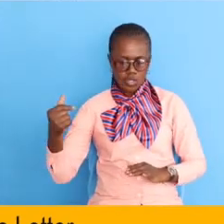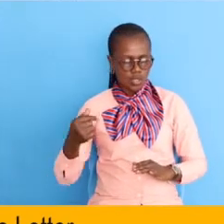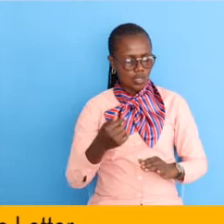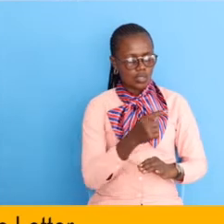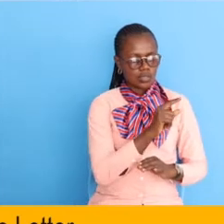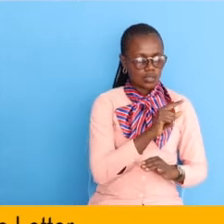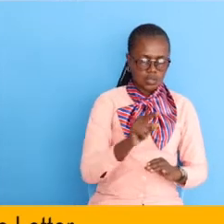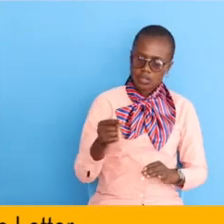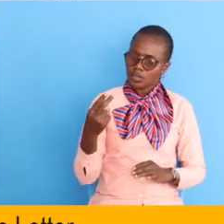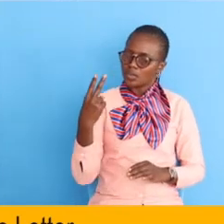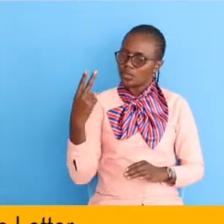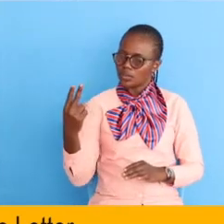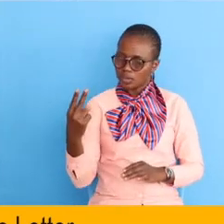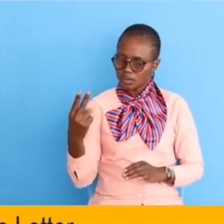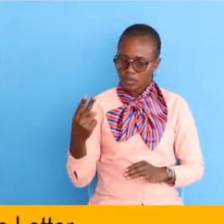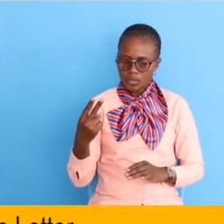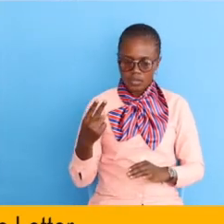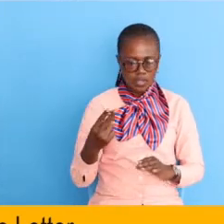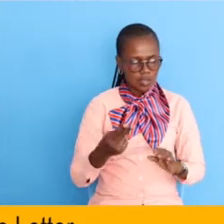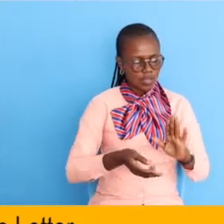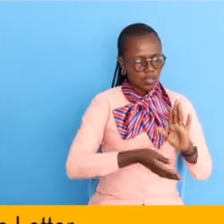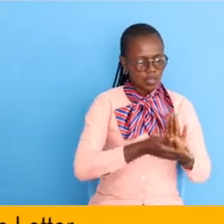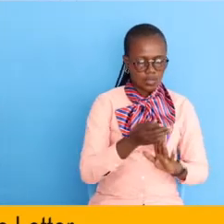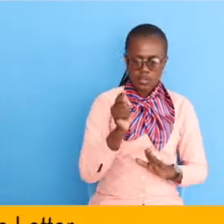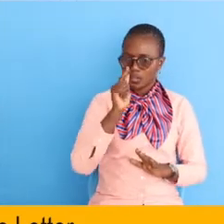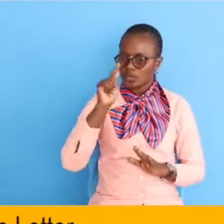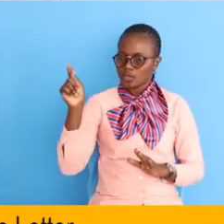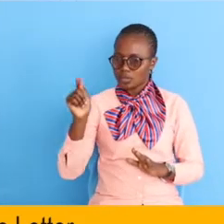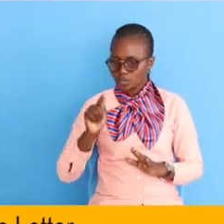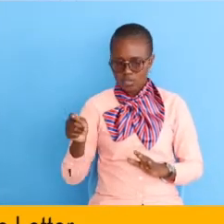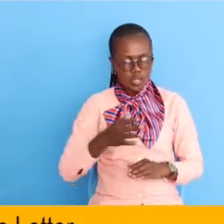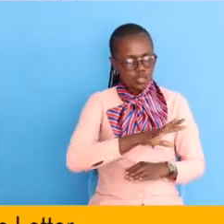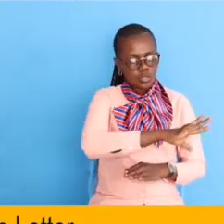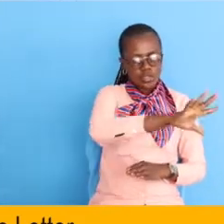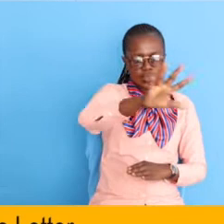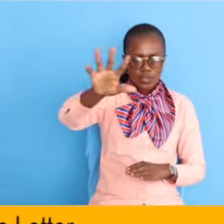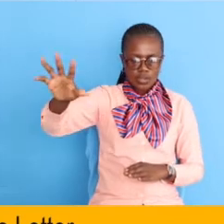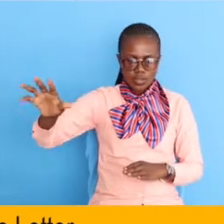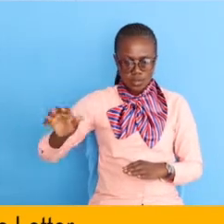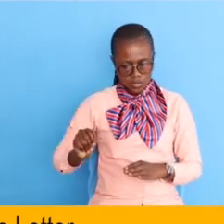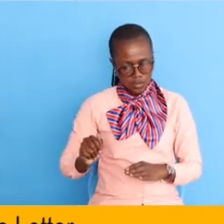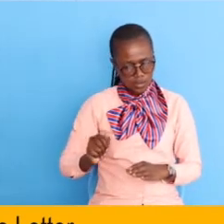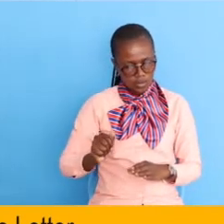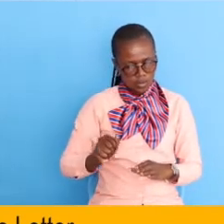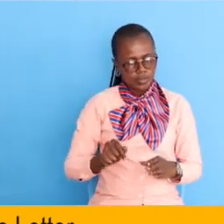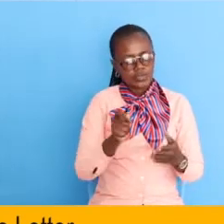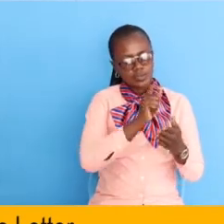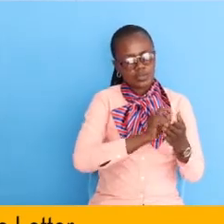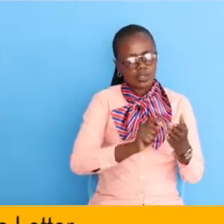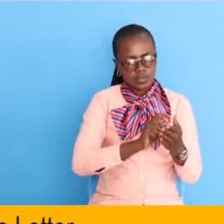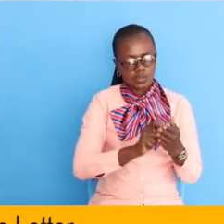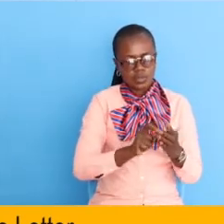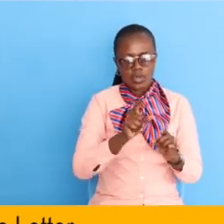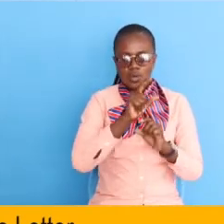the third, and the fourth. So in this case, what we want to say that all these lines,